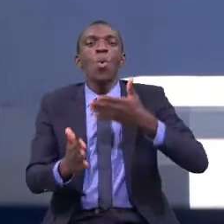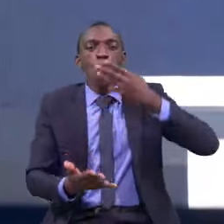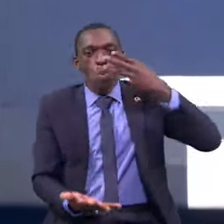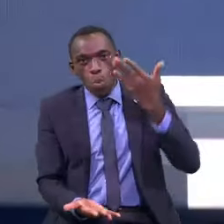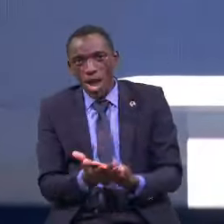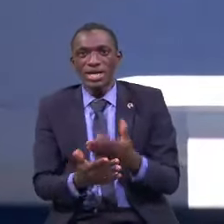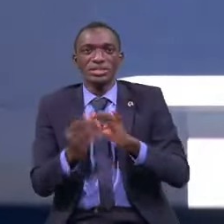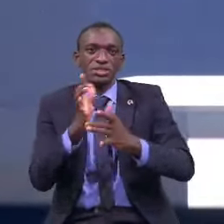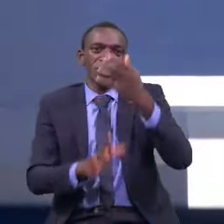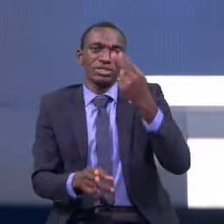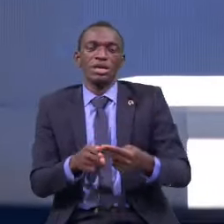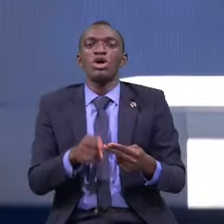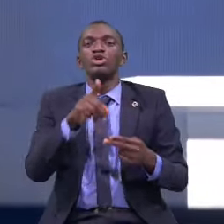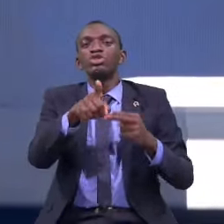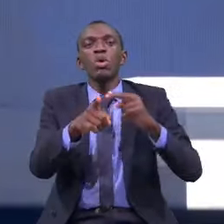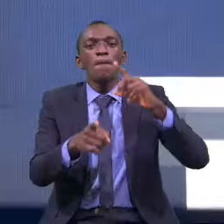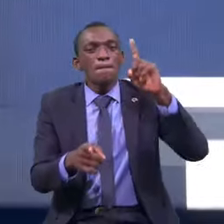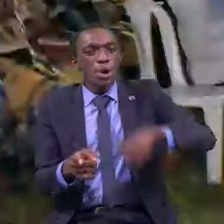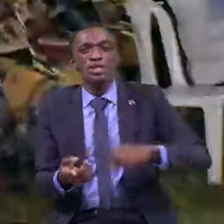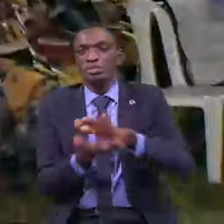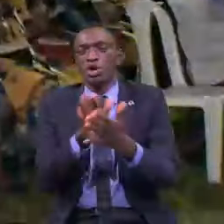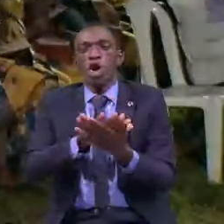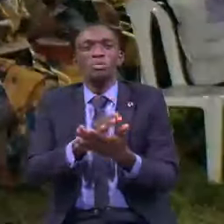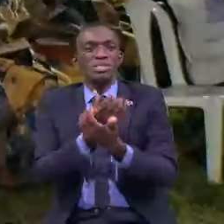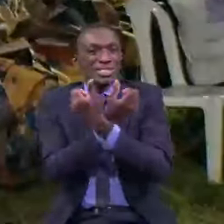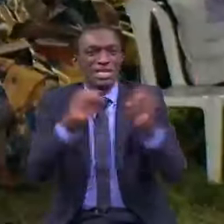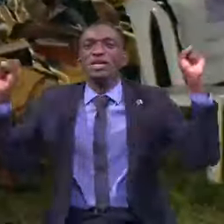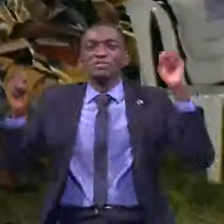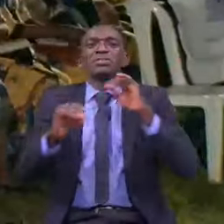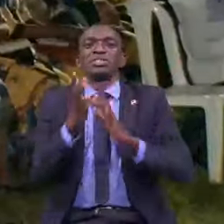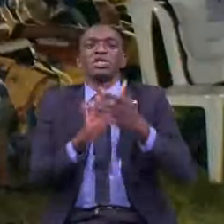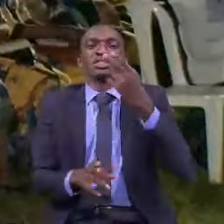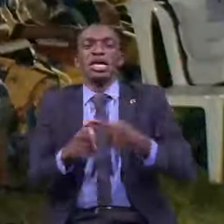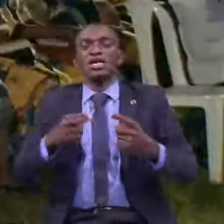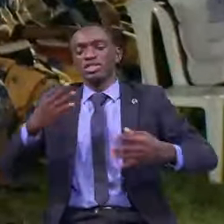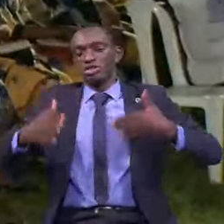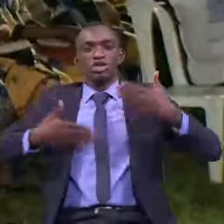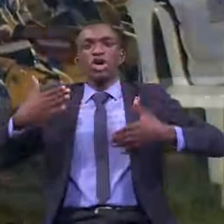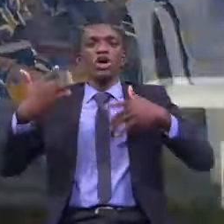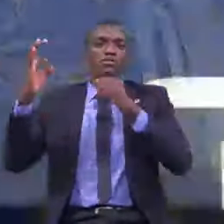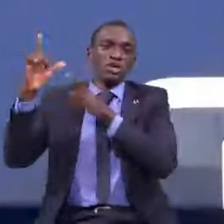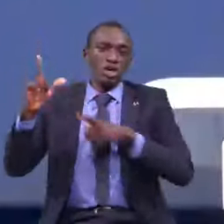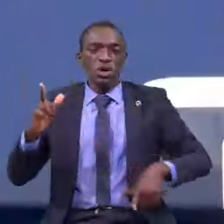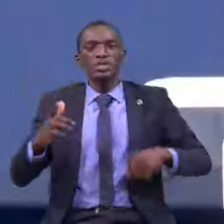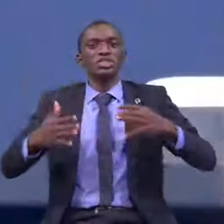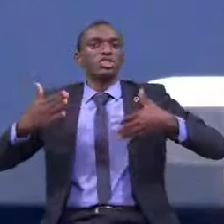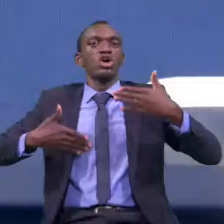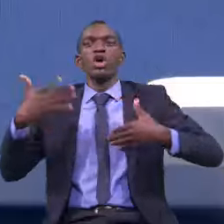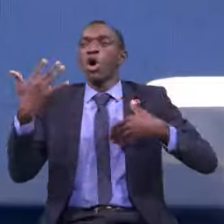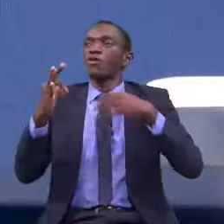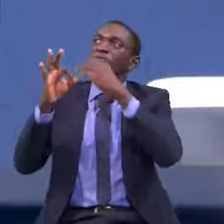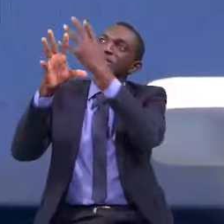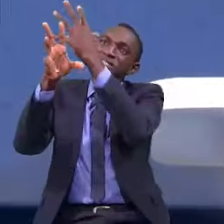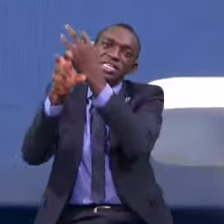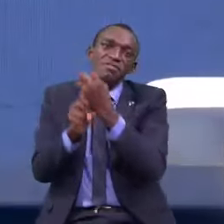You must get saved. The joy of the Lord, the joy of receiving miracle must be